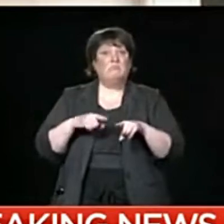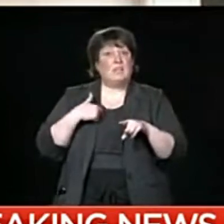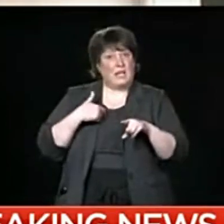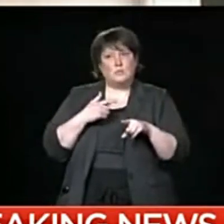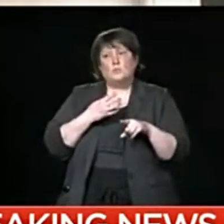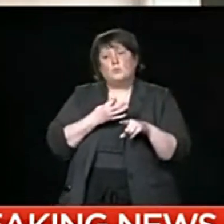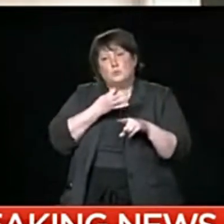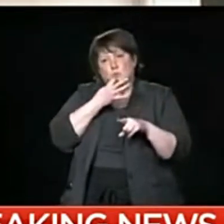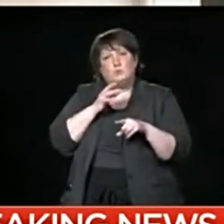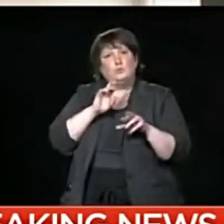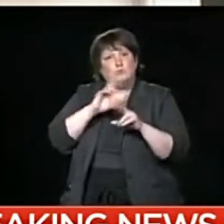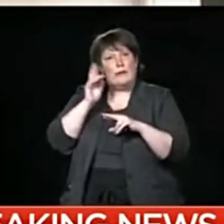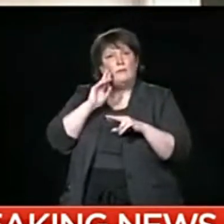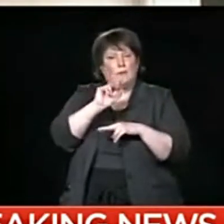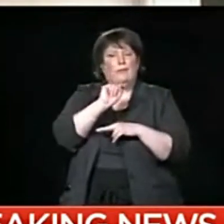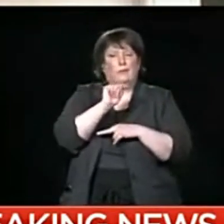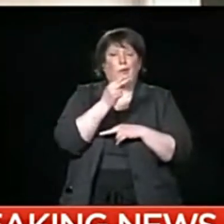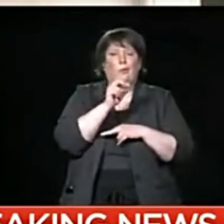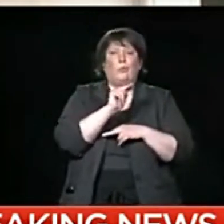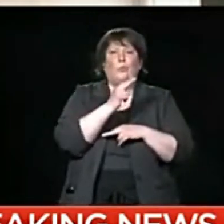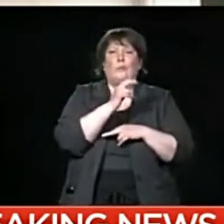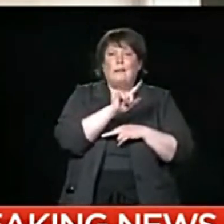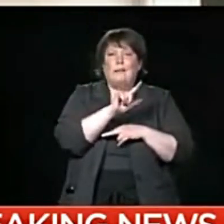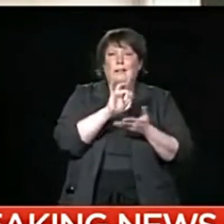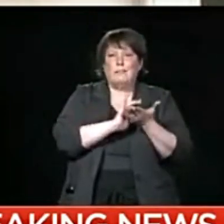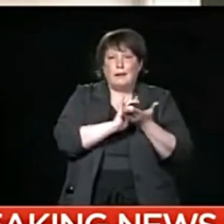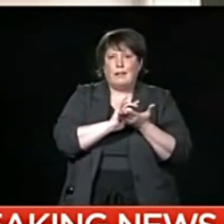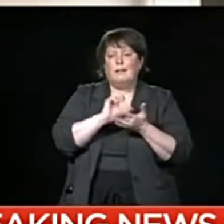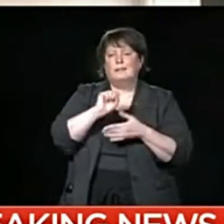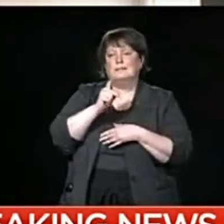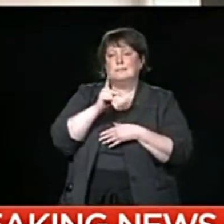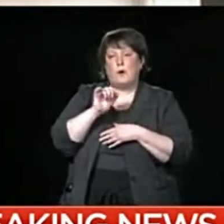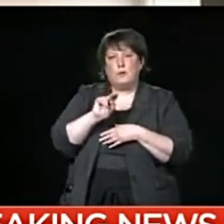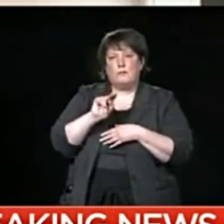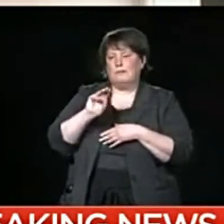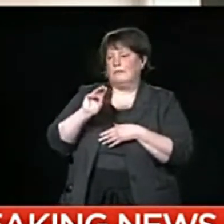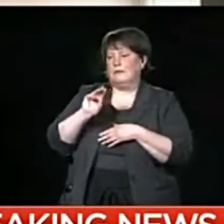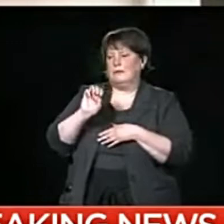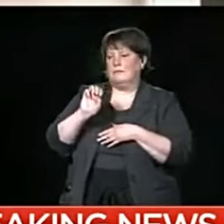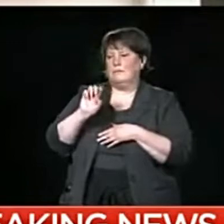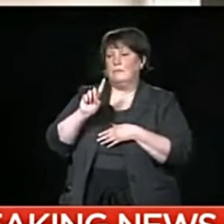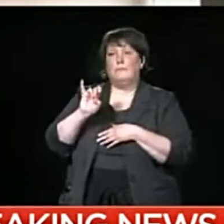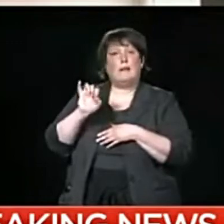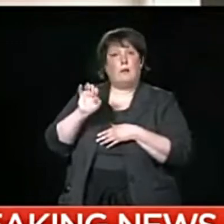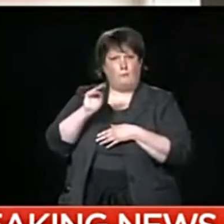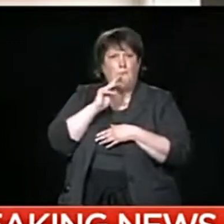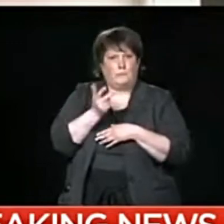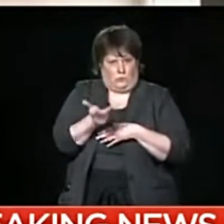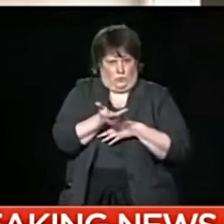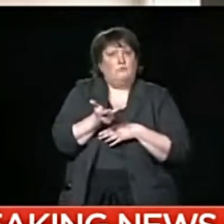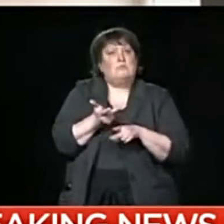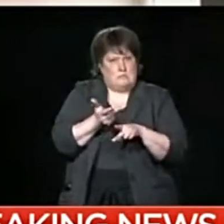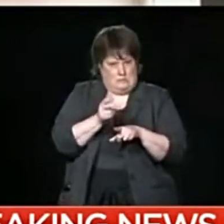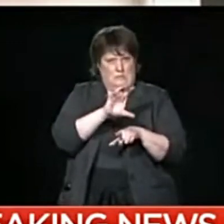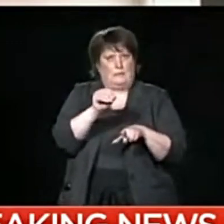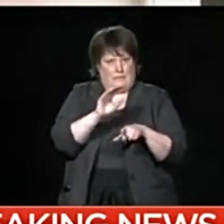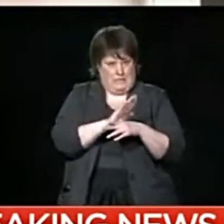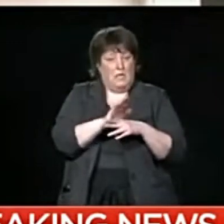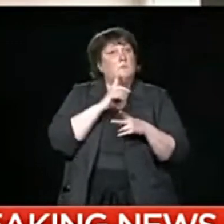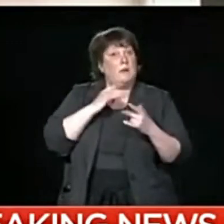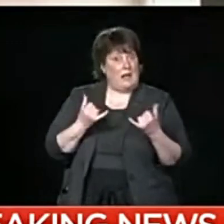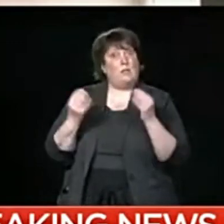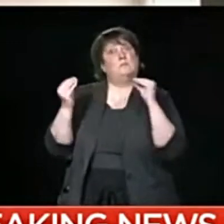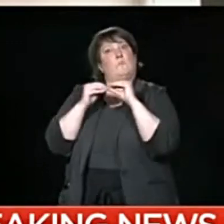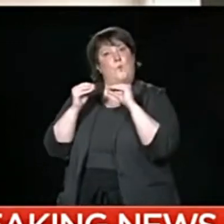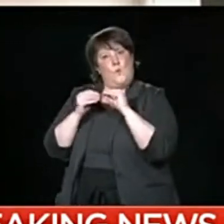reaching agreements with Thornhill Medical, Medicom, and Spartan Bioscience. Today, we're announcing that we have moved